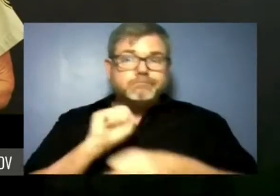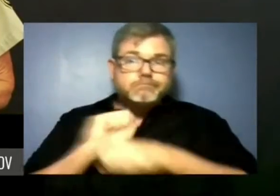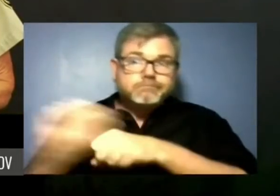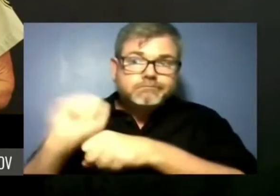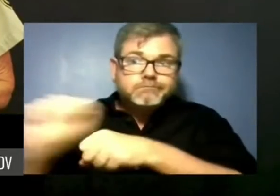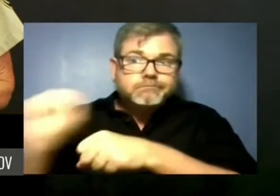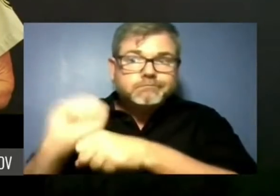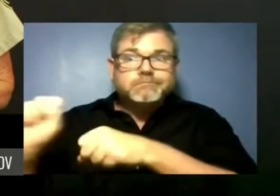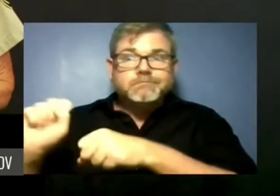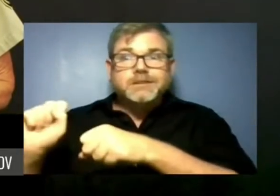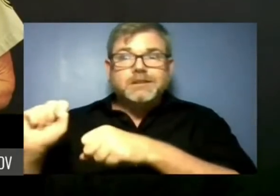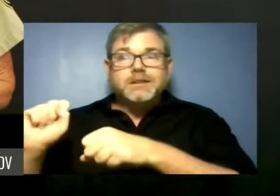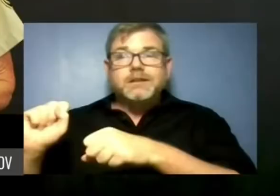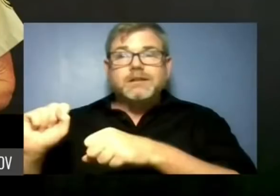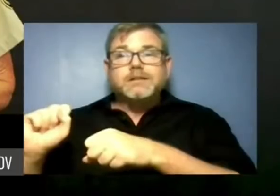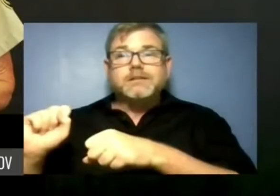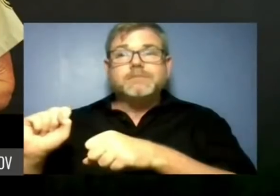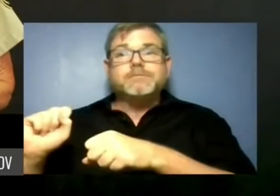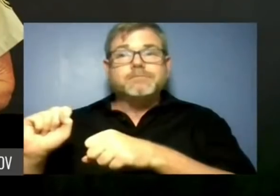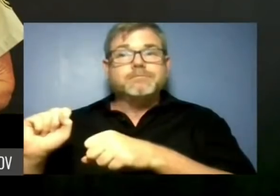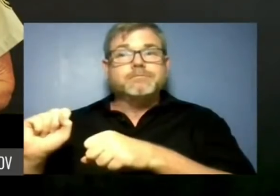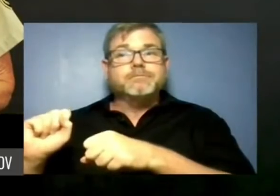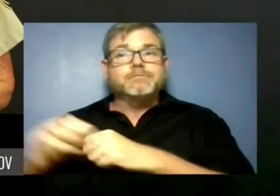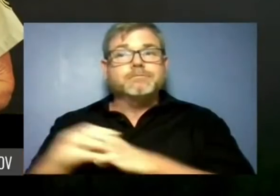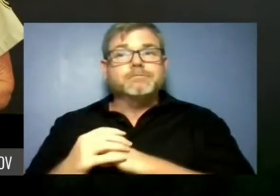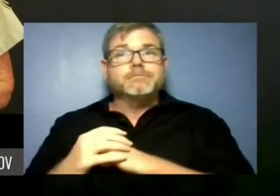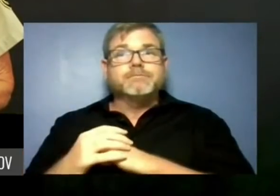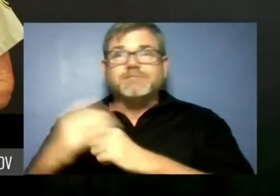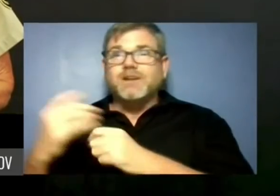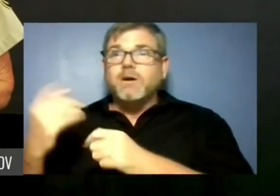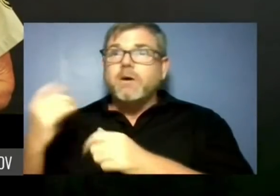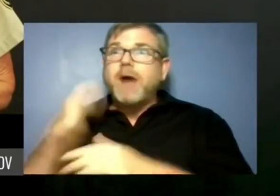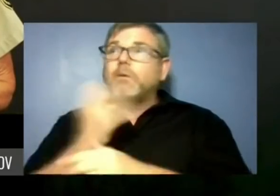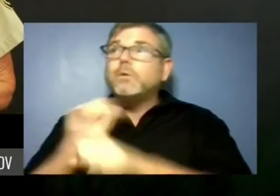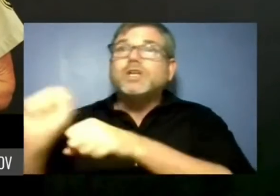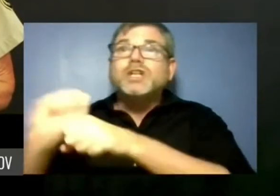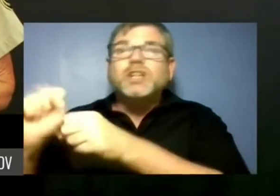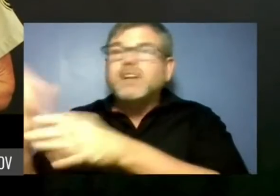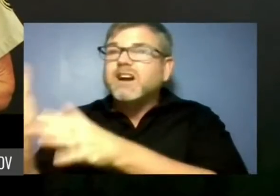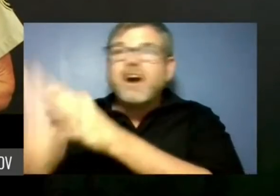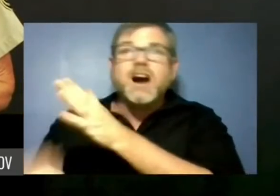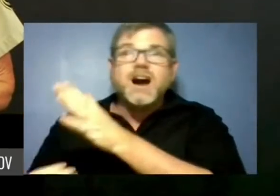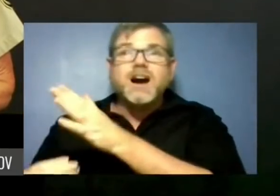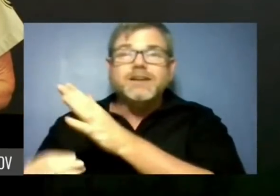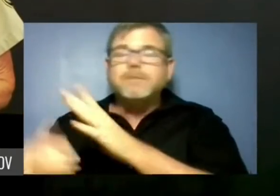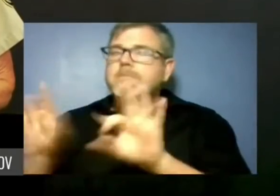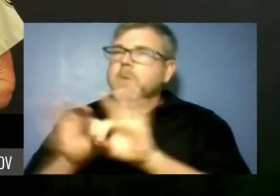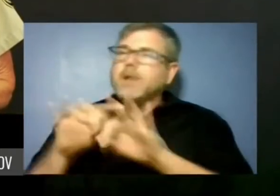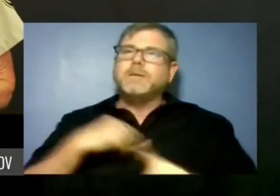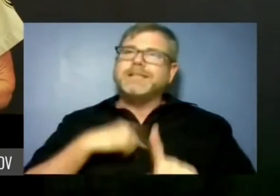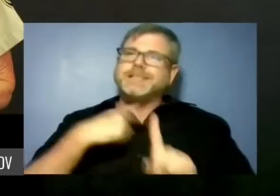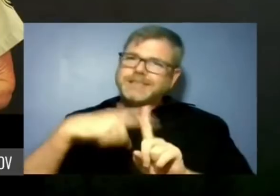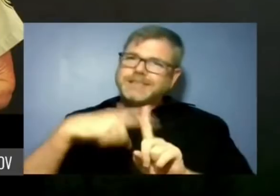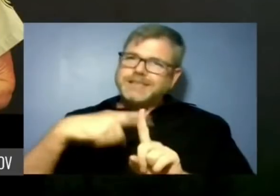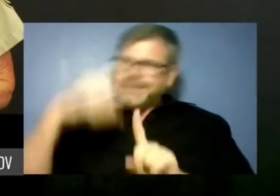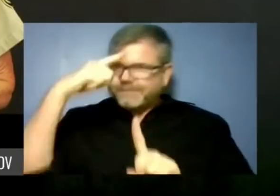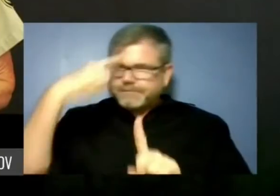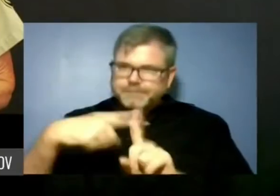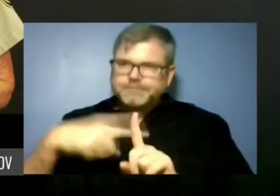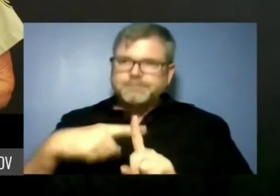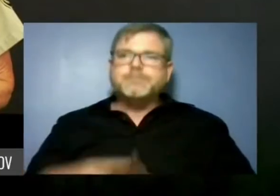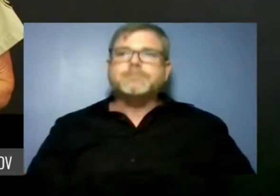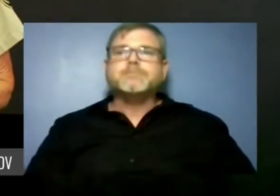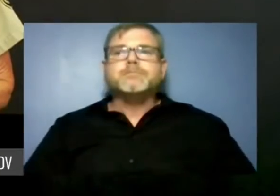and to find useful ways to do our work and to bring it back to the beautiful places that you're used to. So I just wanted to have